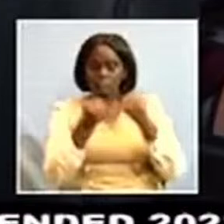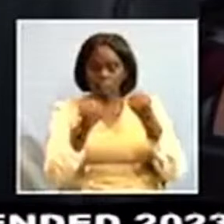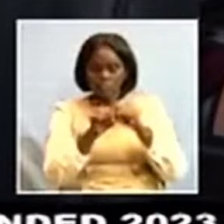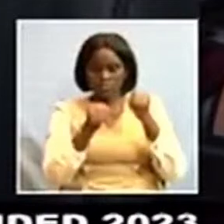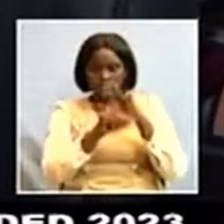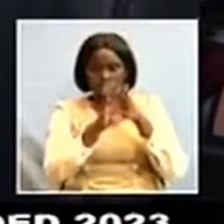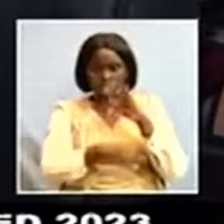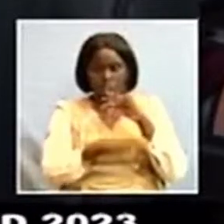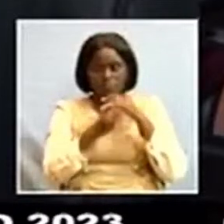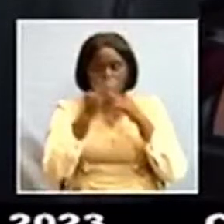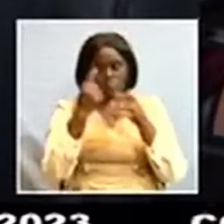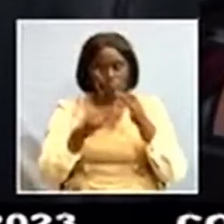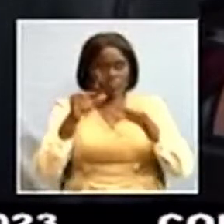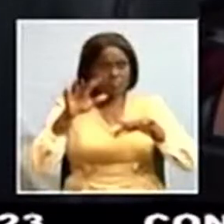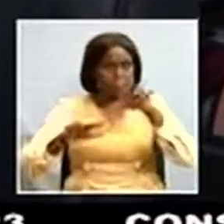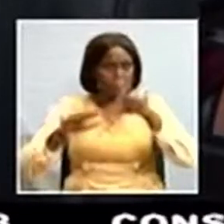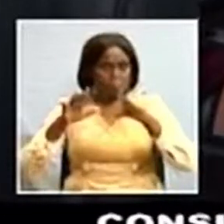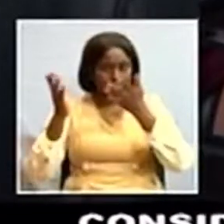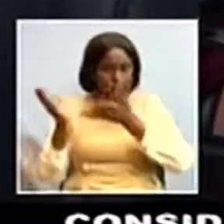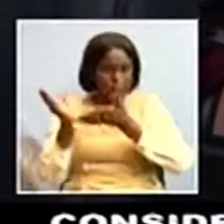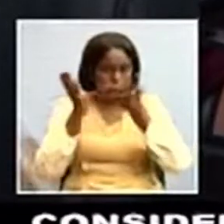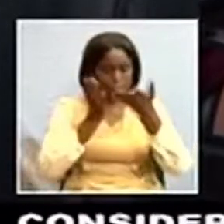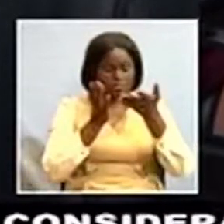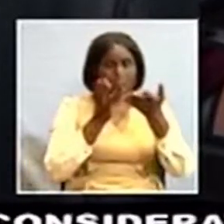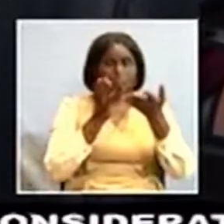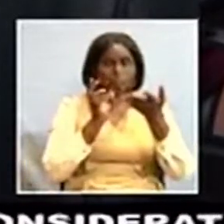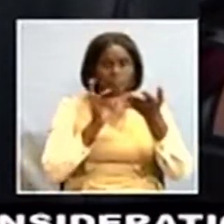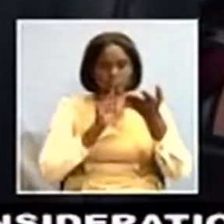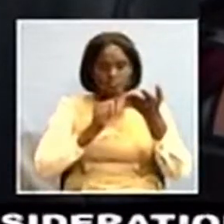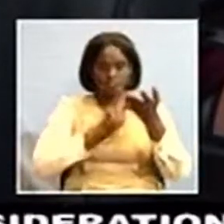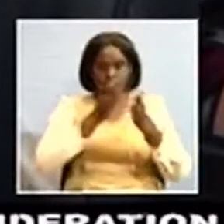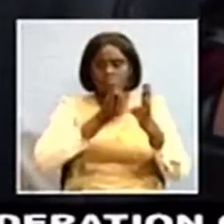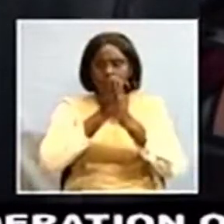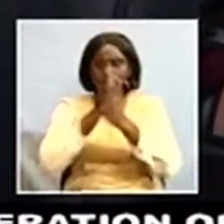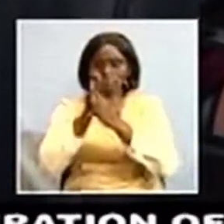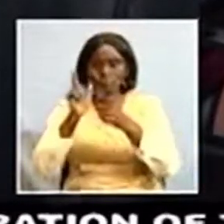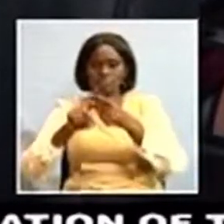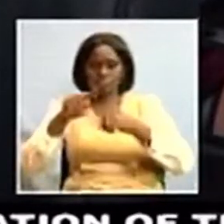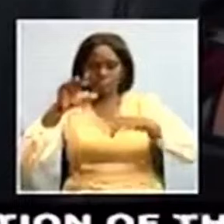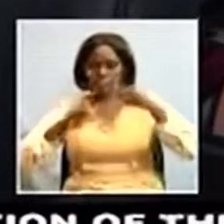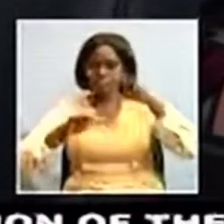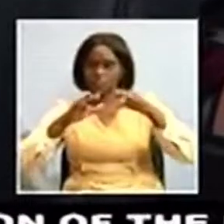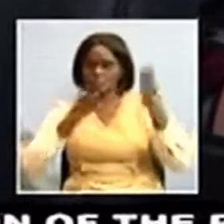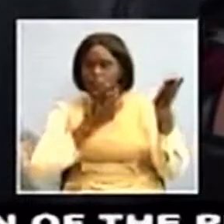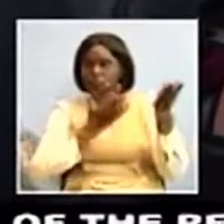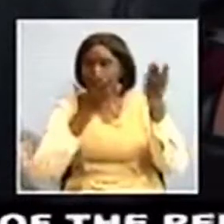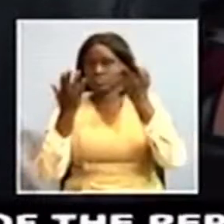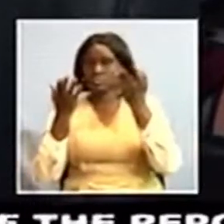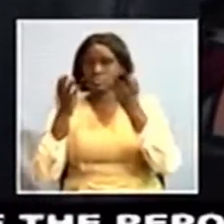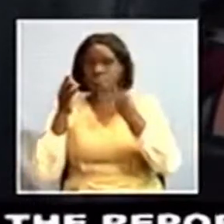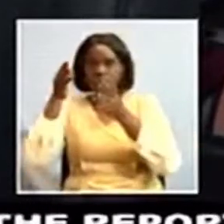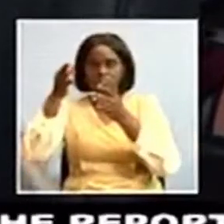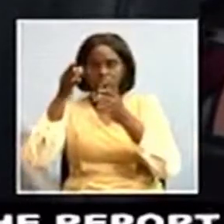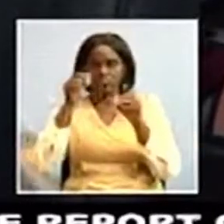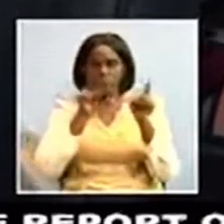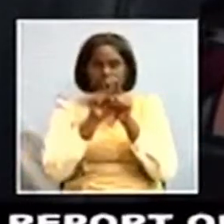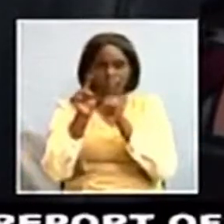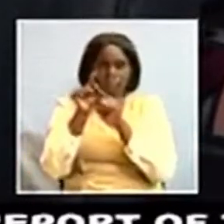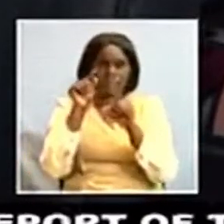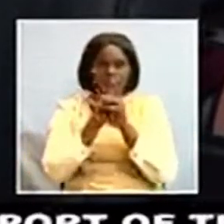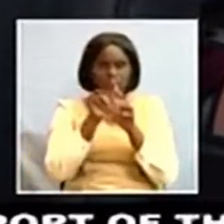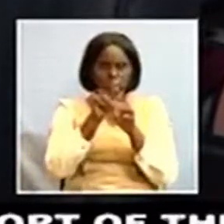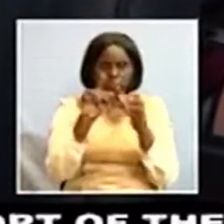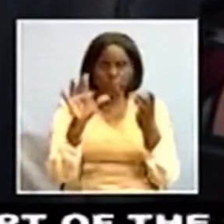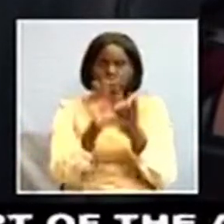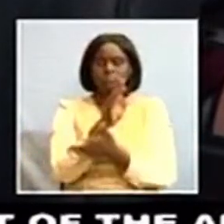breakdown of balance brought forward, are we referring to the balance brought forward as in